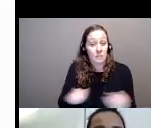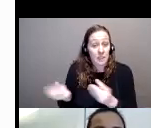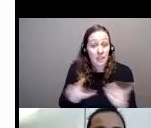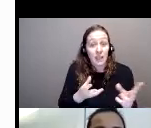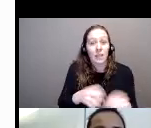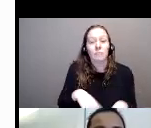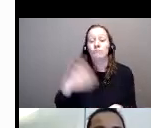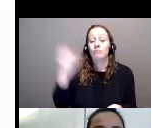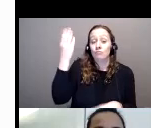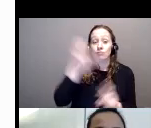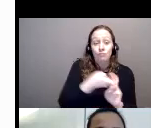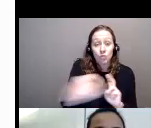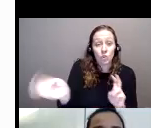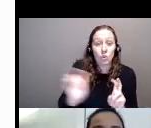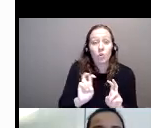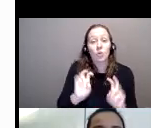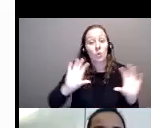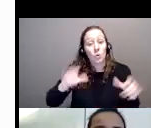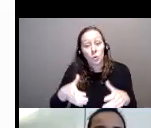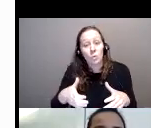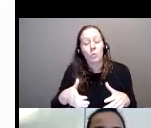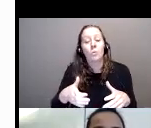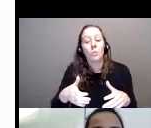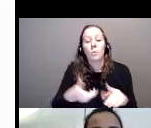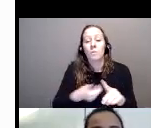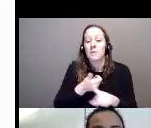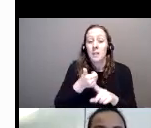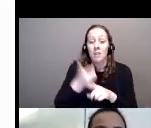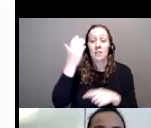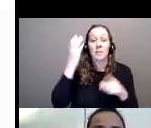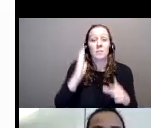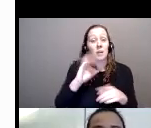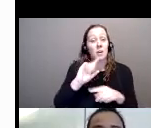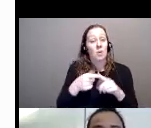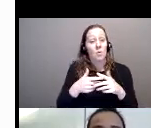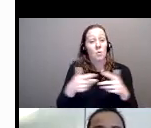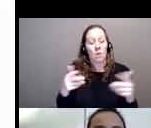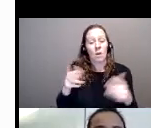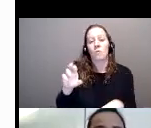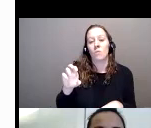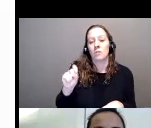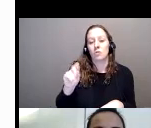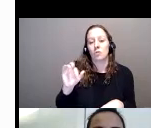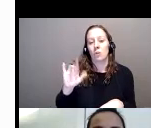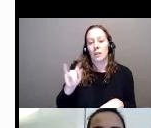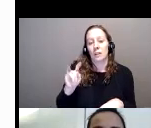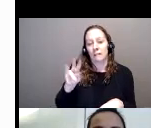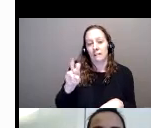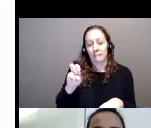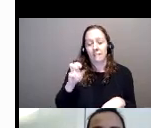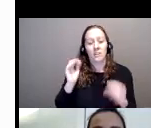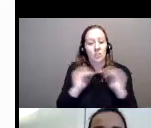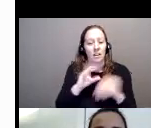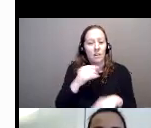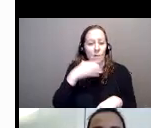facilitates circles, groups, and she's a passionate speaker on restorative justice and older adults. So I'm very